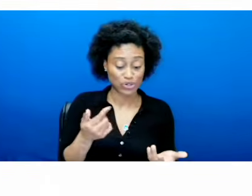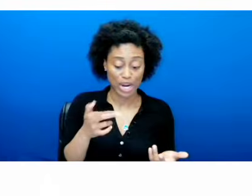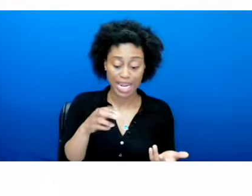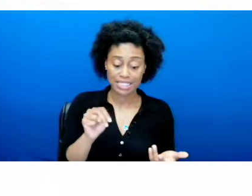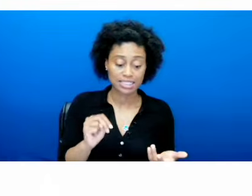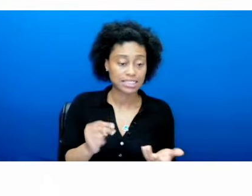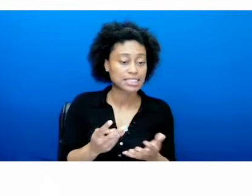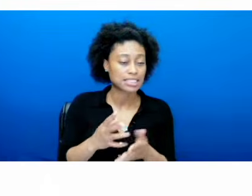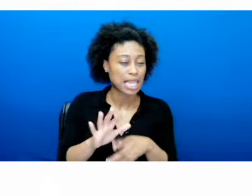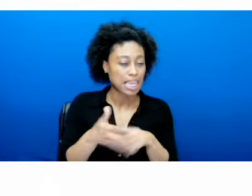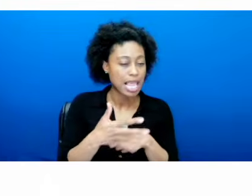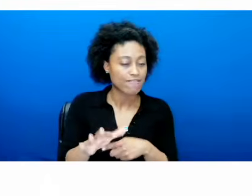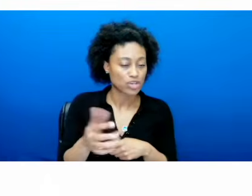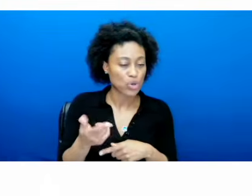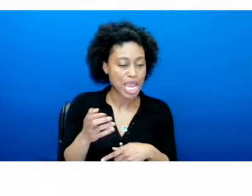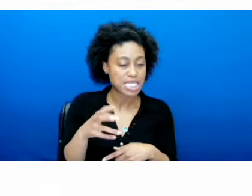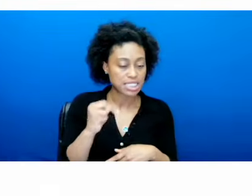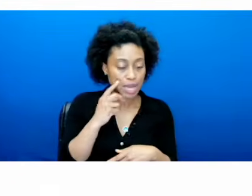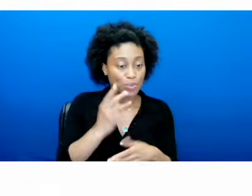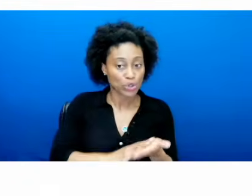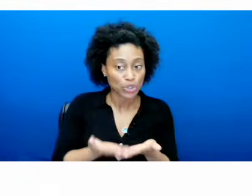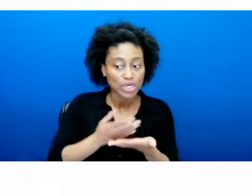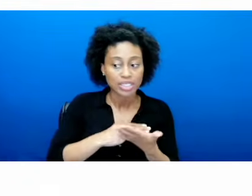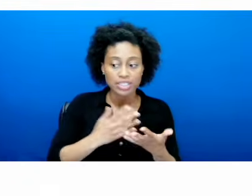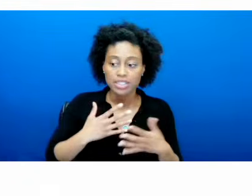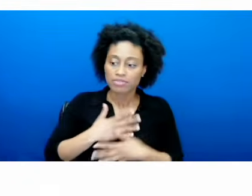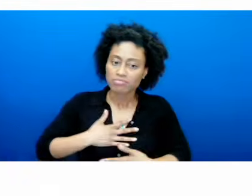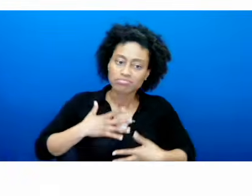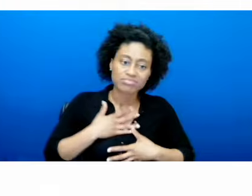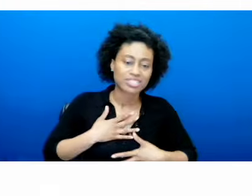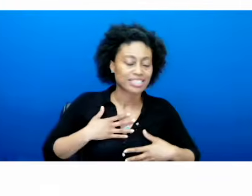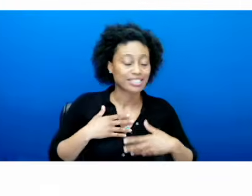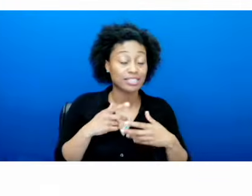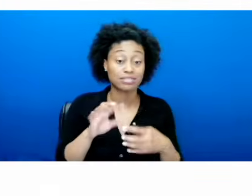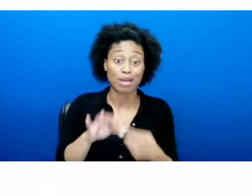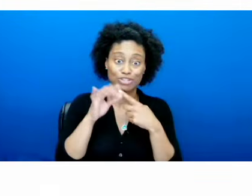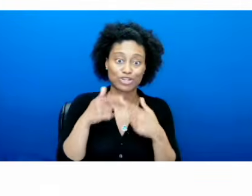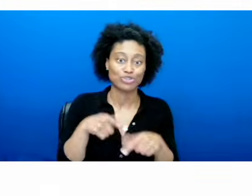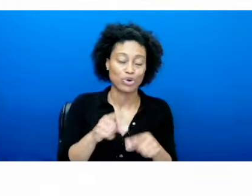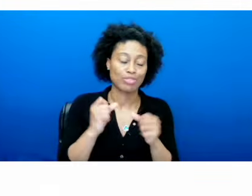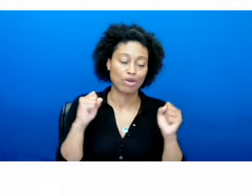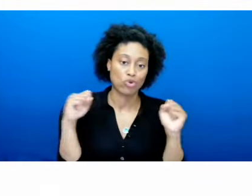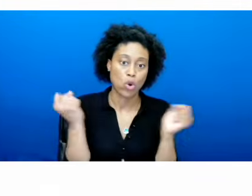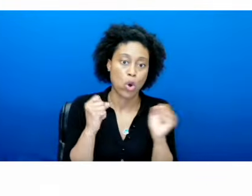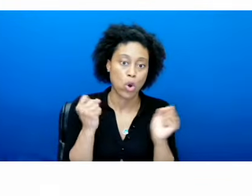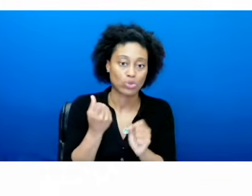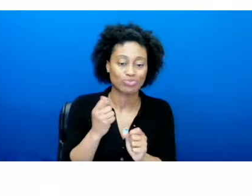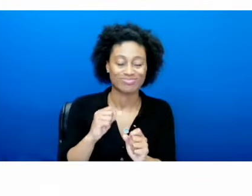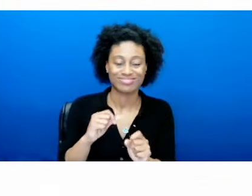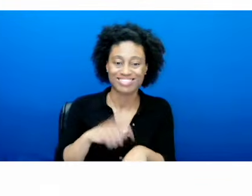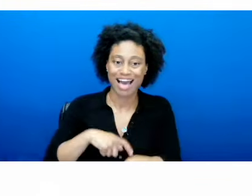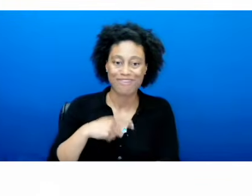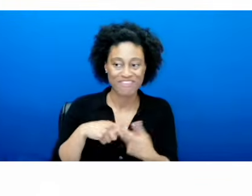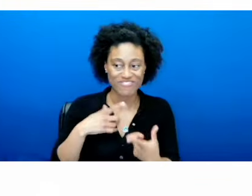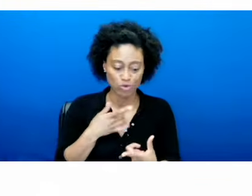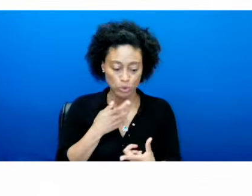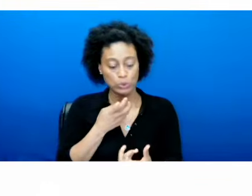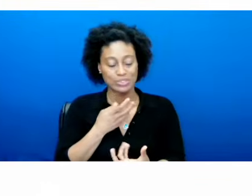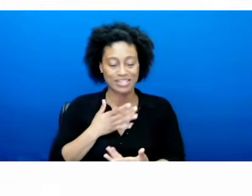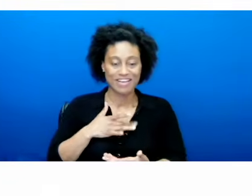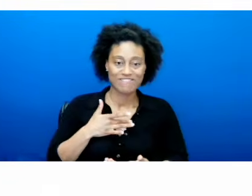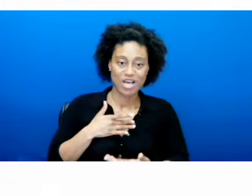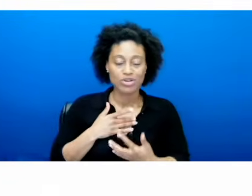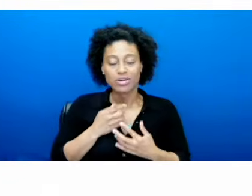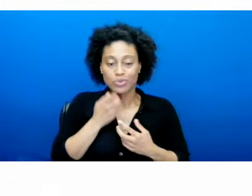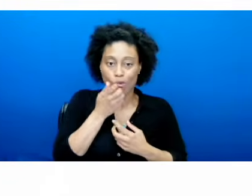it's been like really comforting and nourishing food, especially in the cold weather. And I feel like excited about my